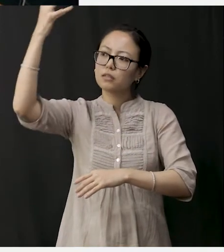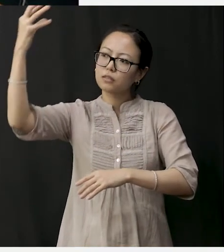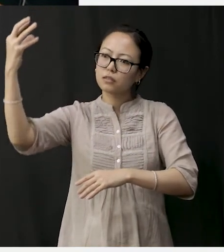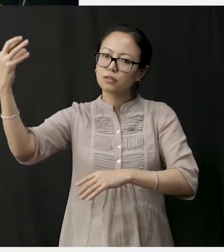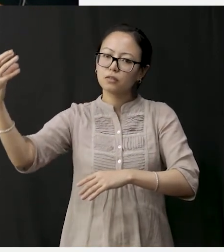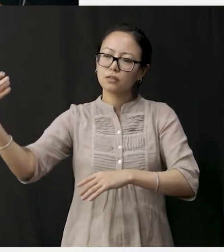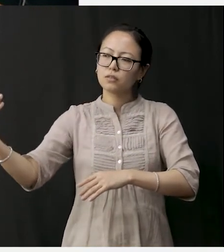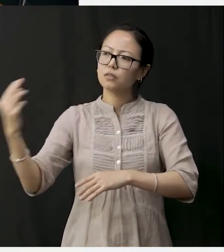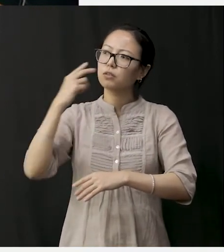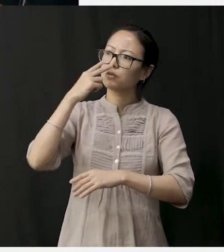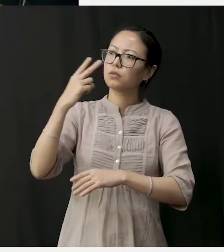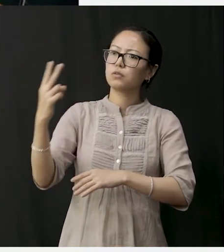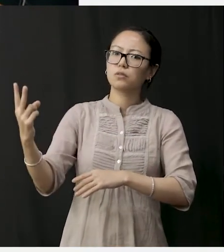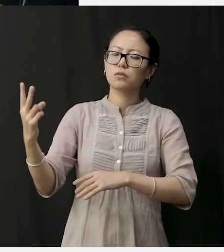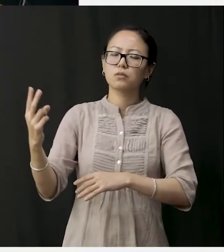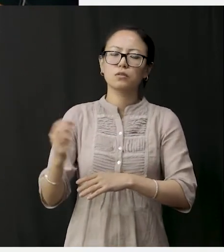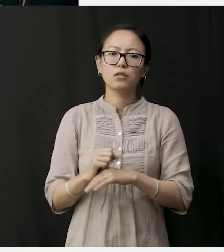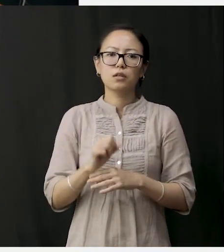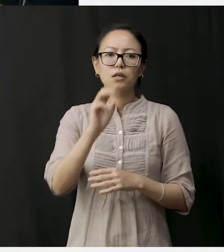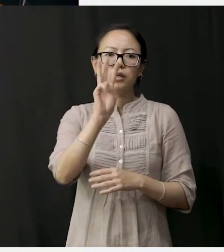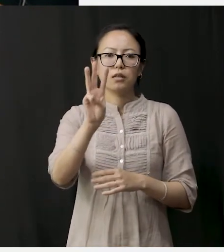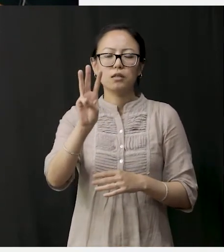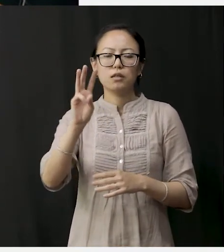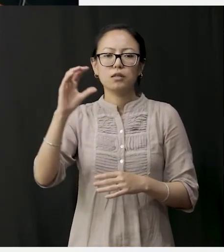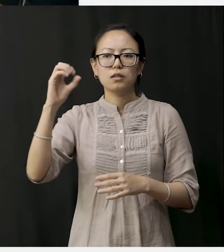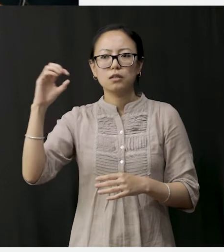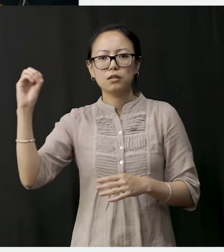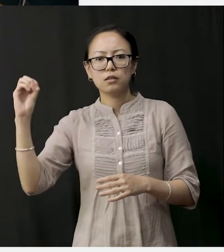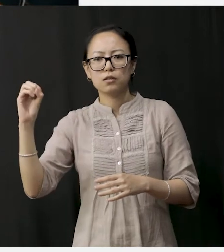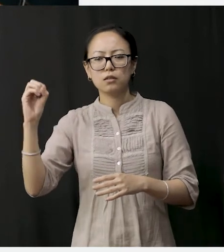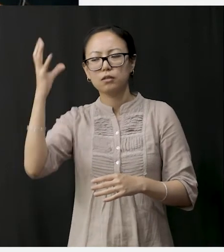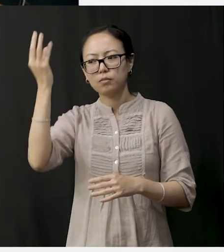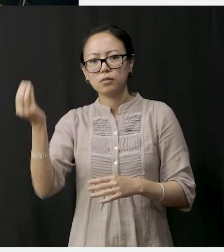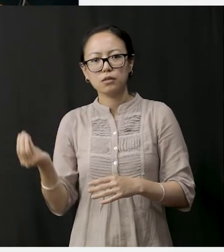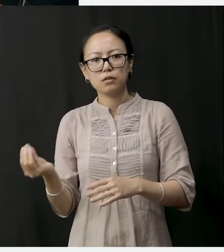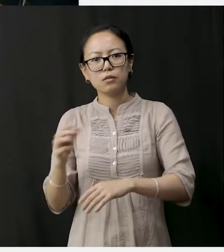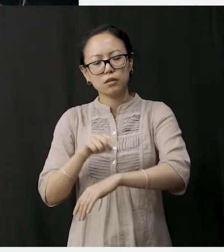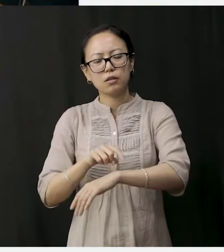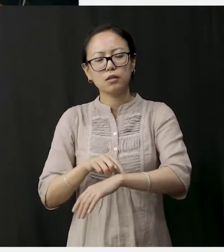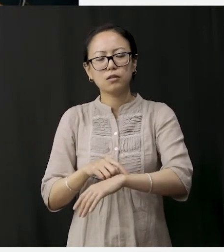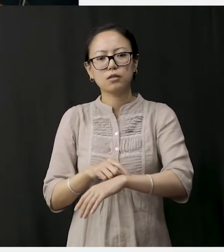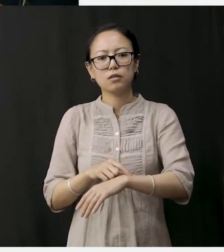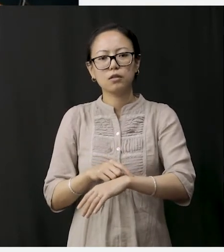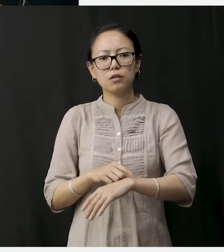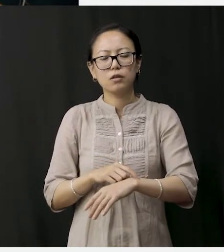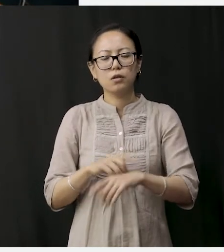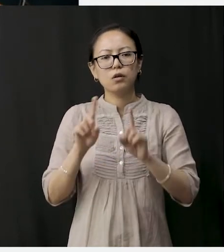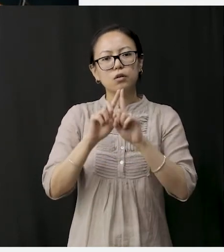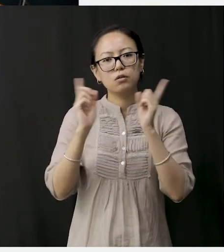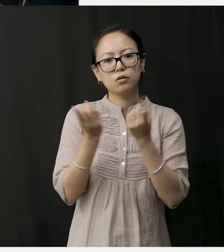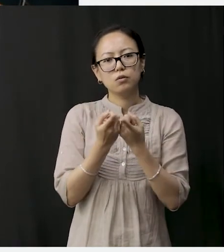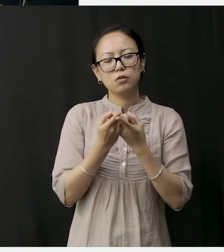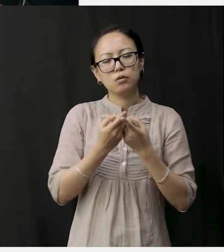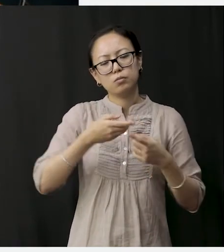was 8 p.m., Aling went to his room and he decided to spend some time in his books. Now how many of you are studying at home